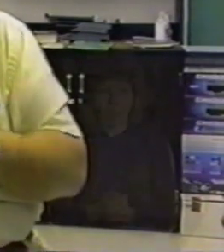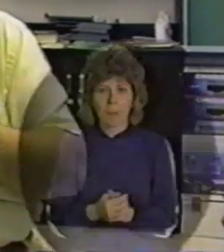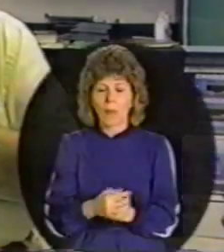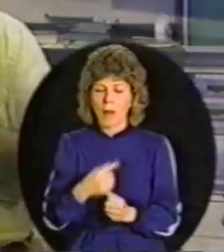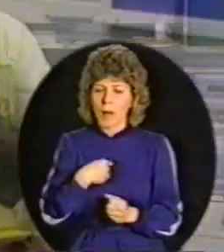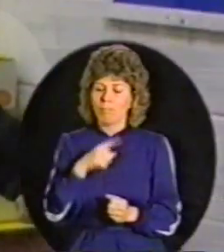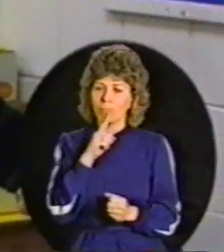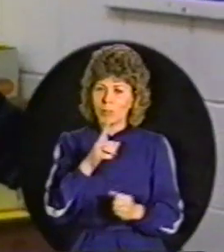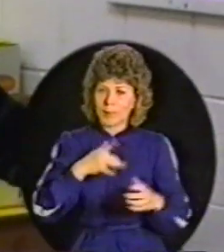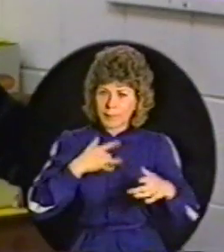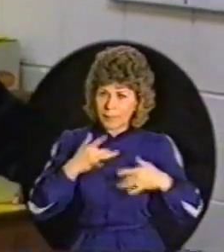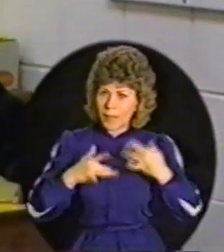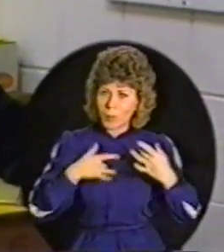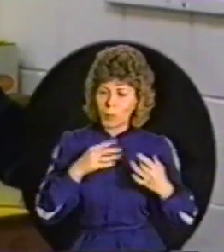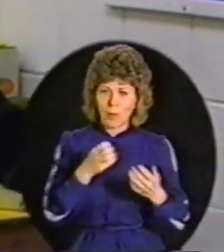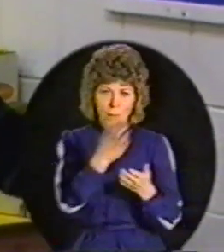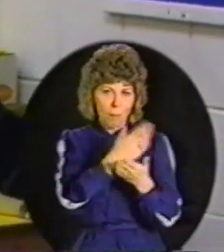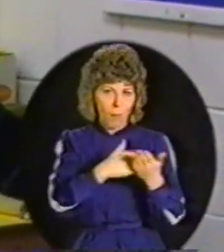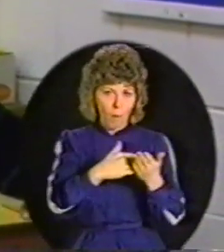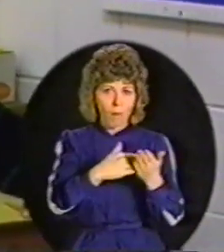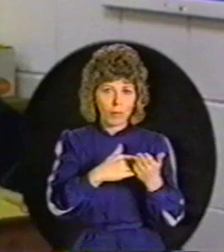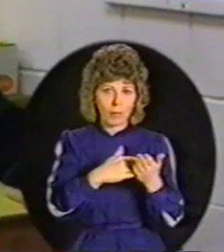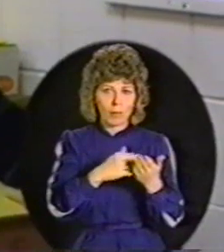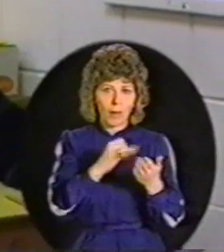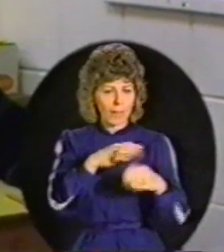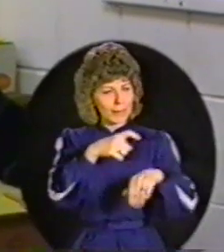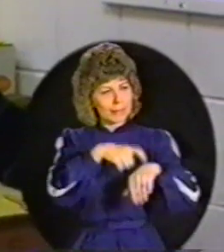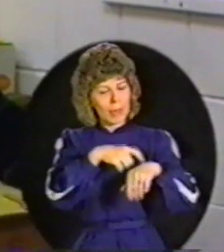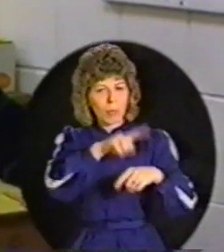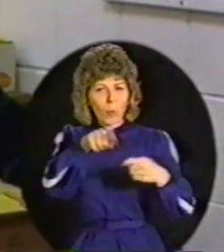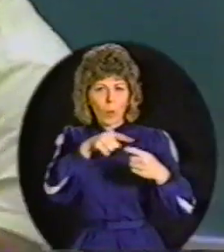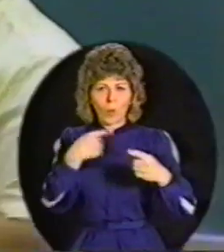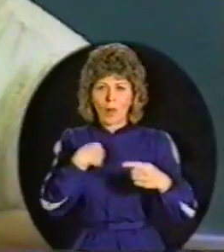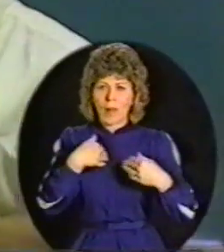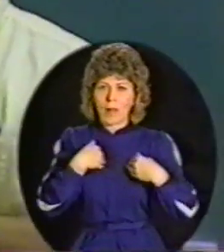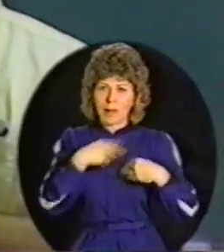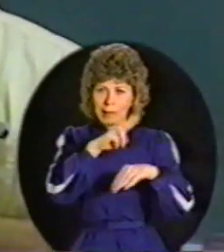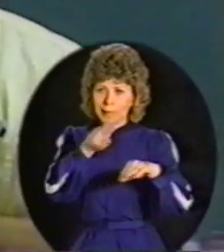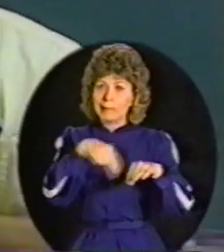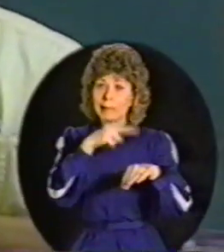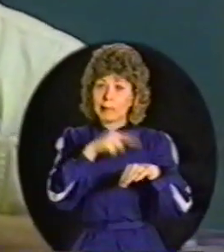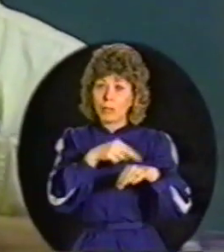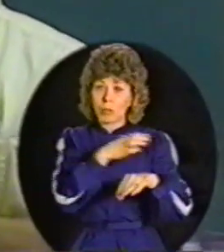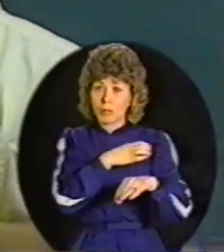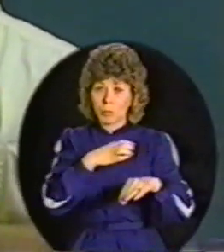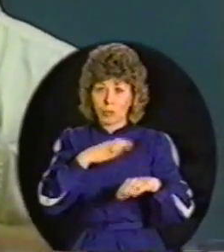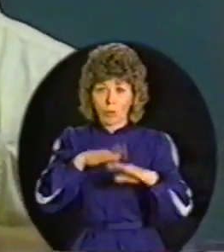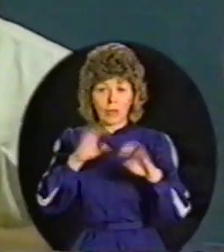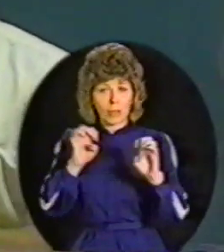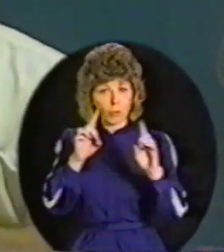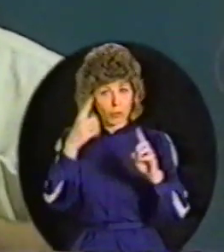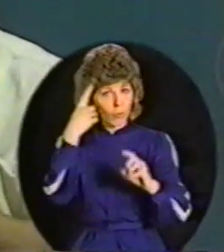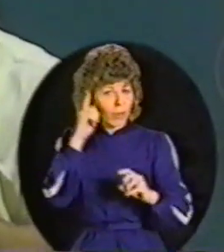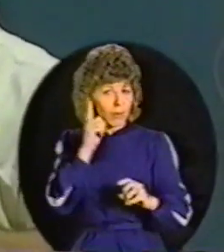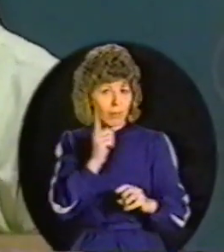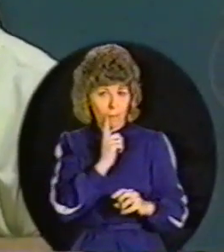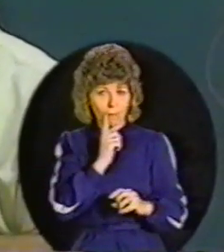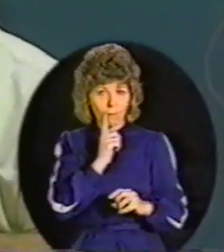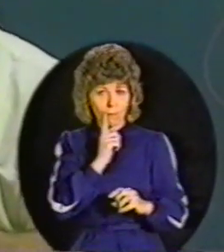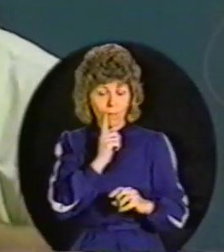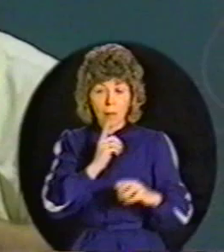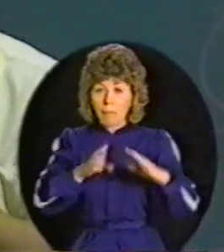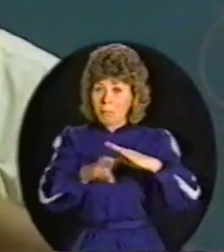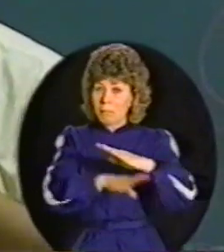understanding. I am just really excited to be part of a time when we had a national commission on the education of the deaf